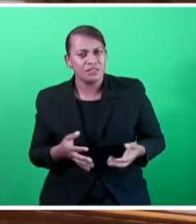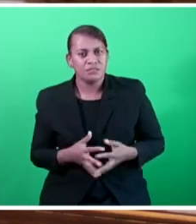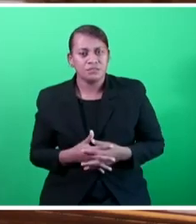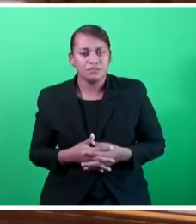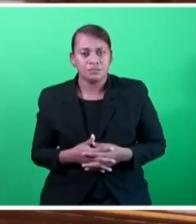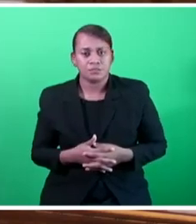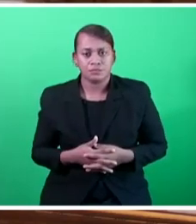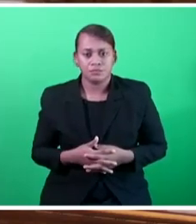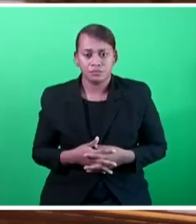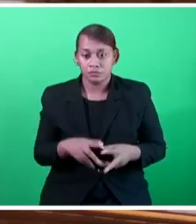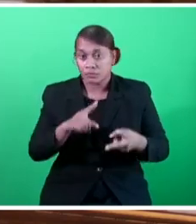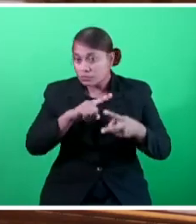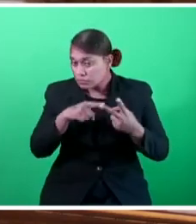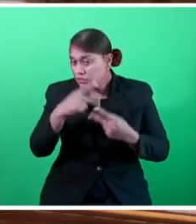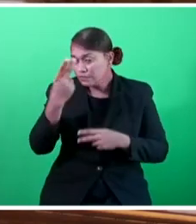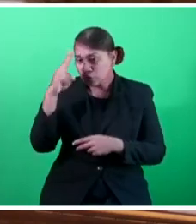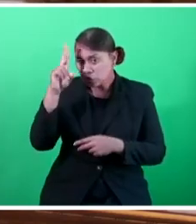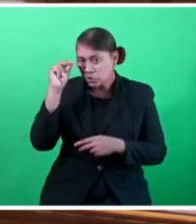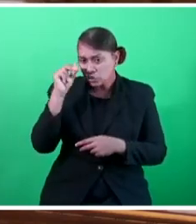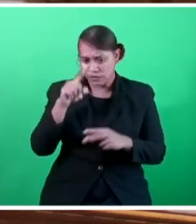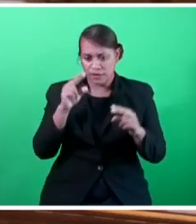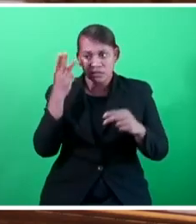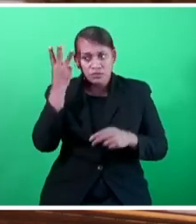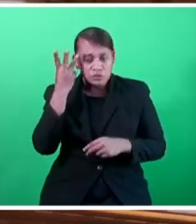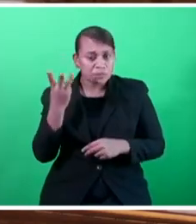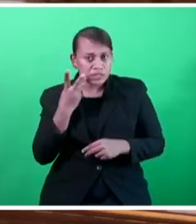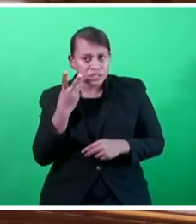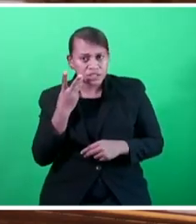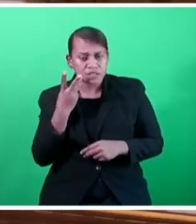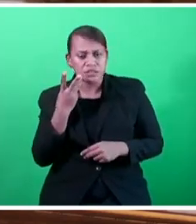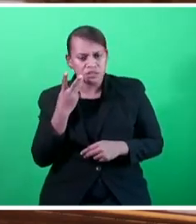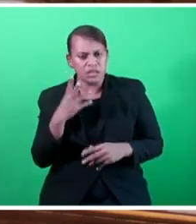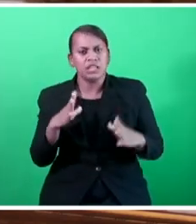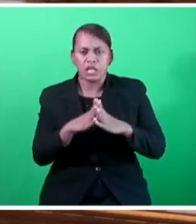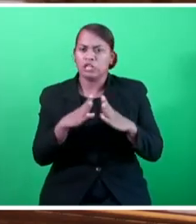that Fijian women have been sexually abused.